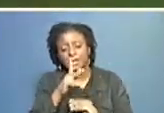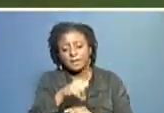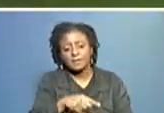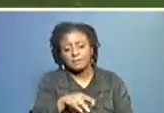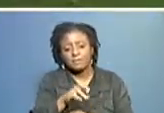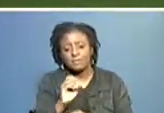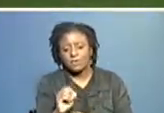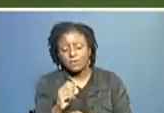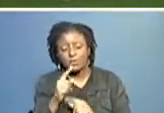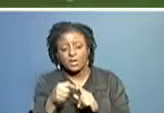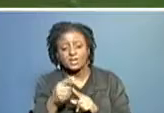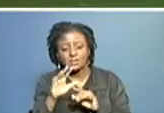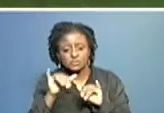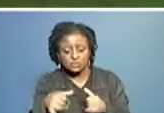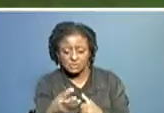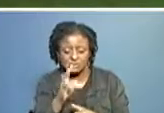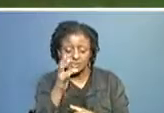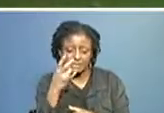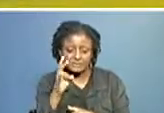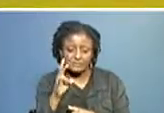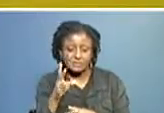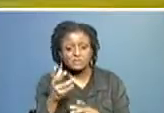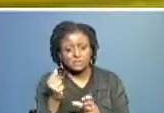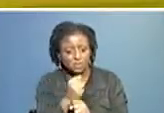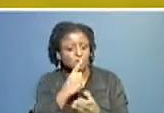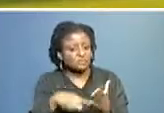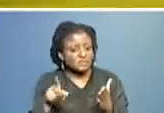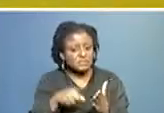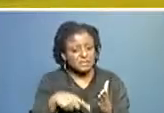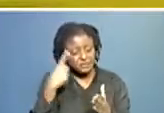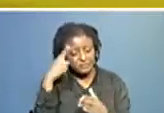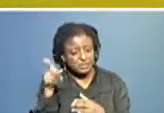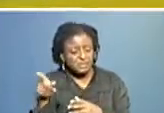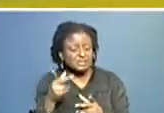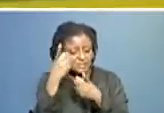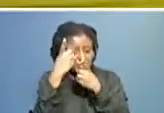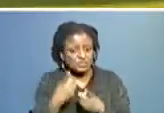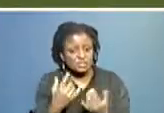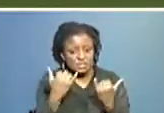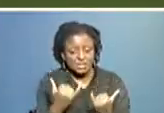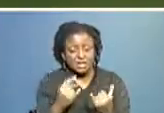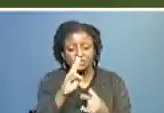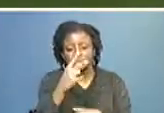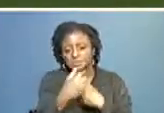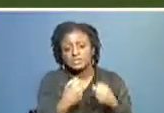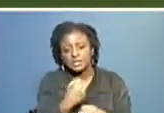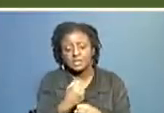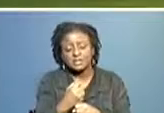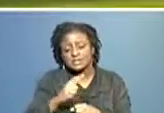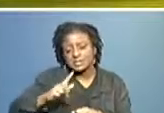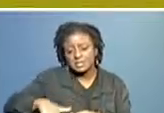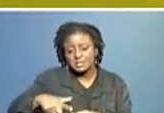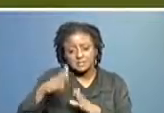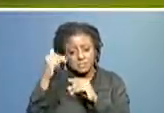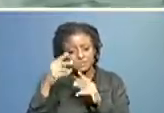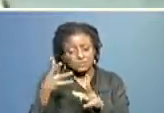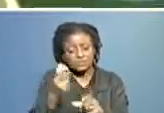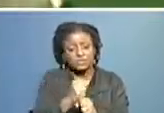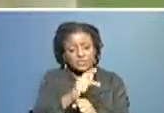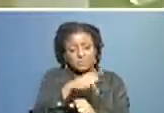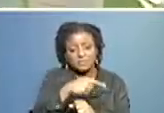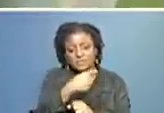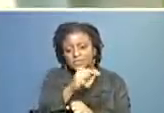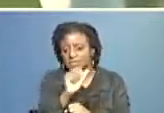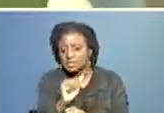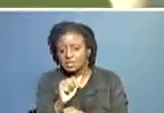for the decision. Now, just 2 years later, he's in a position to earn a PGA Tour card in what was his first appearance on the Korn Ferry Tour as